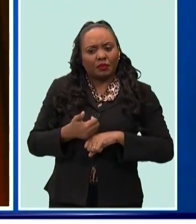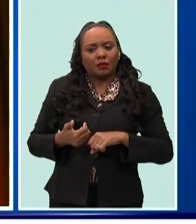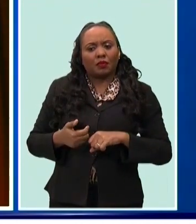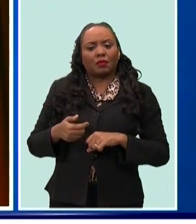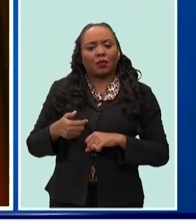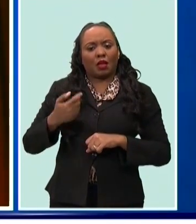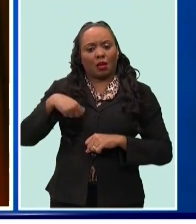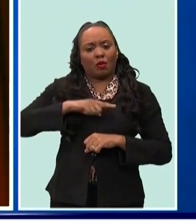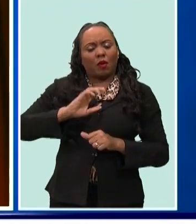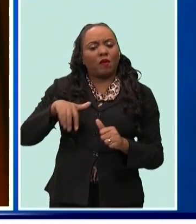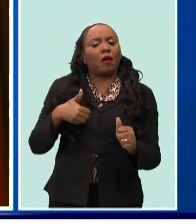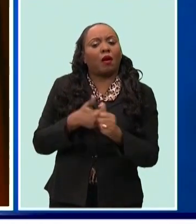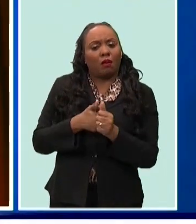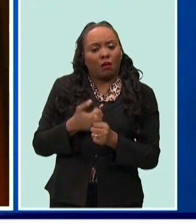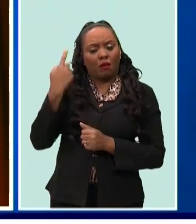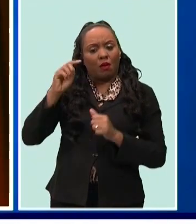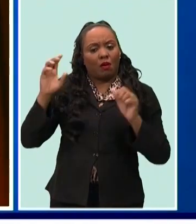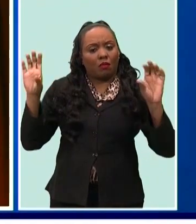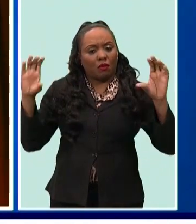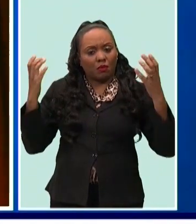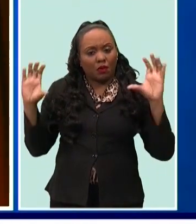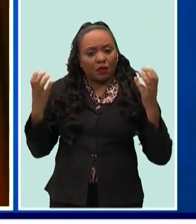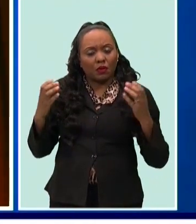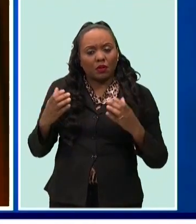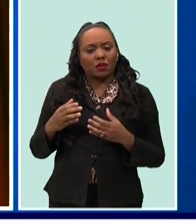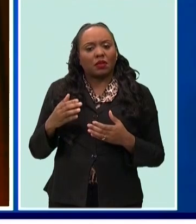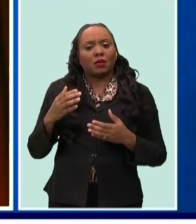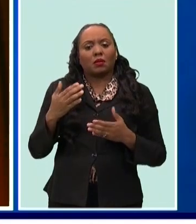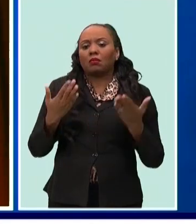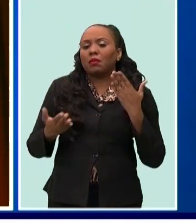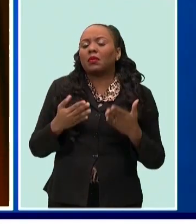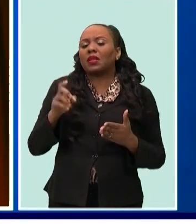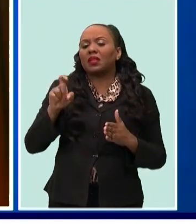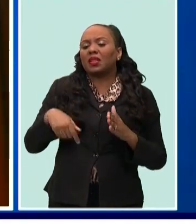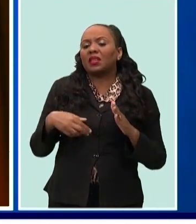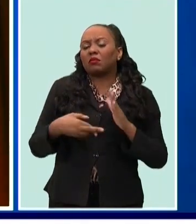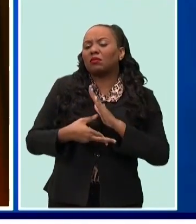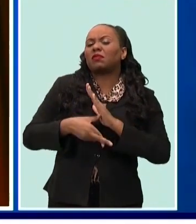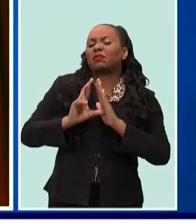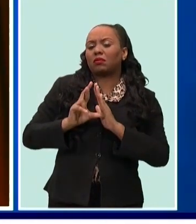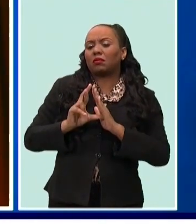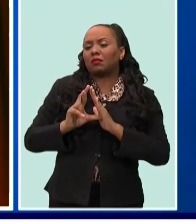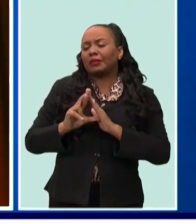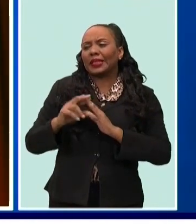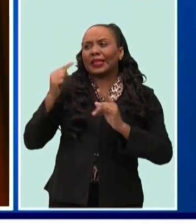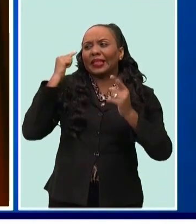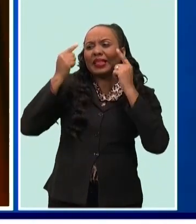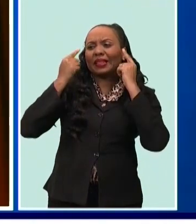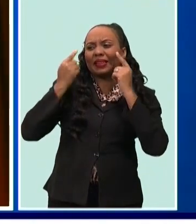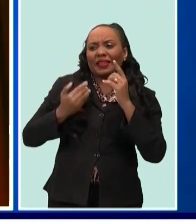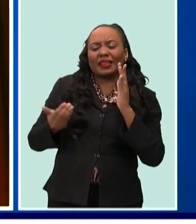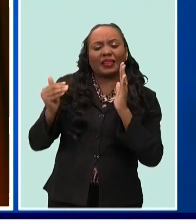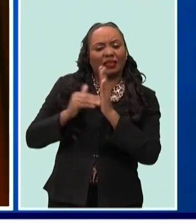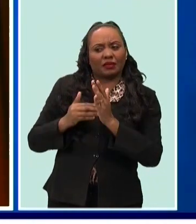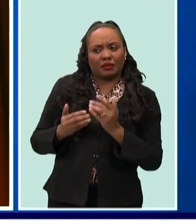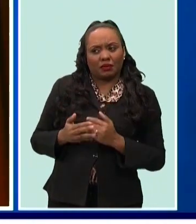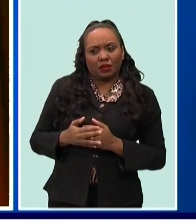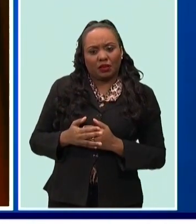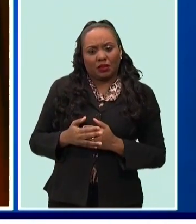and entertainment activities were staged ought to be reviewed. And we are at that point, not only to